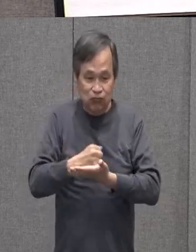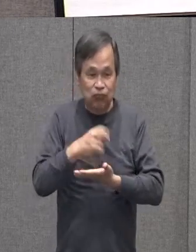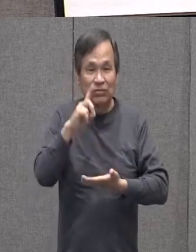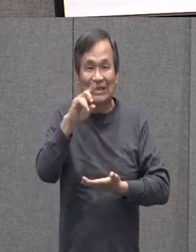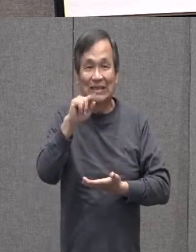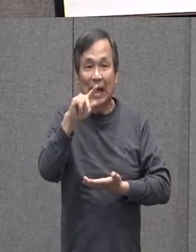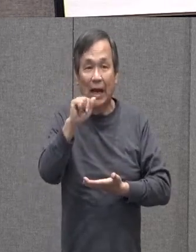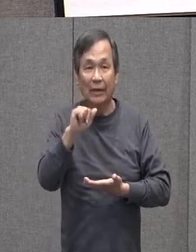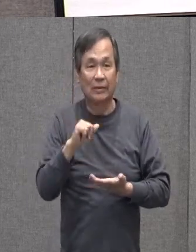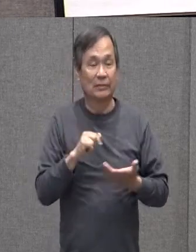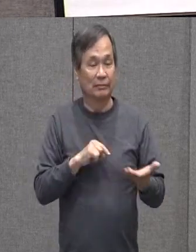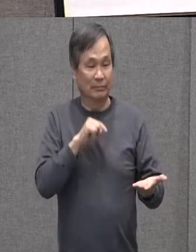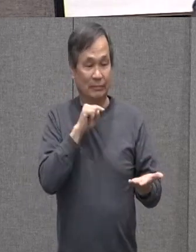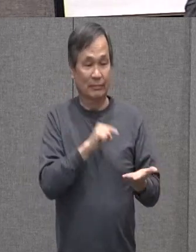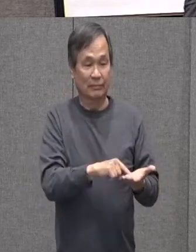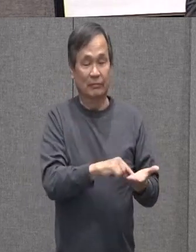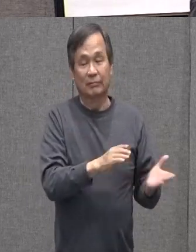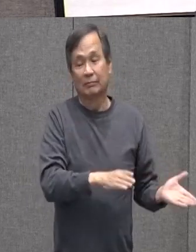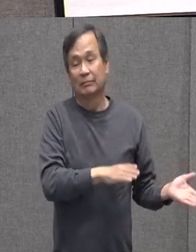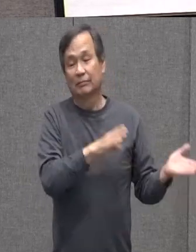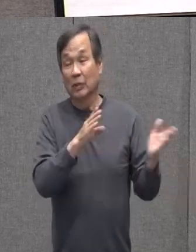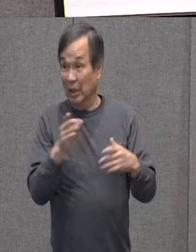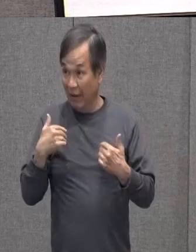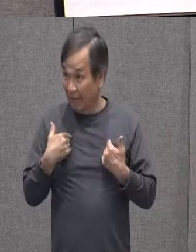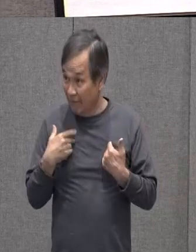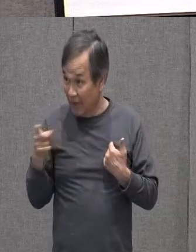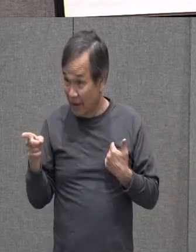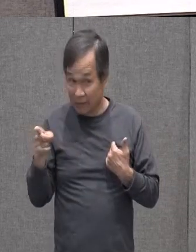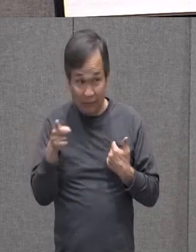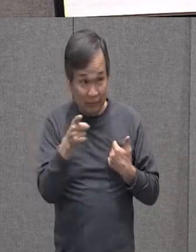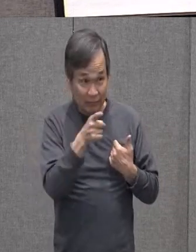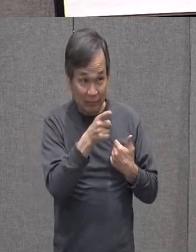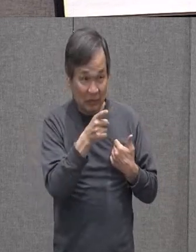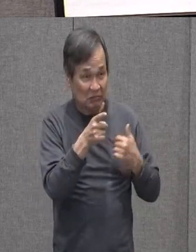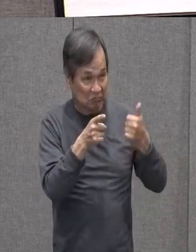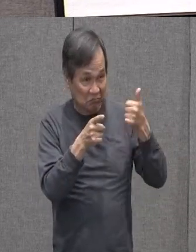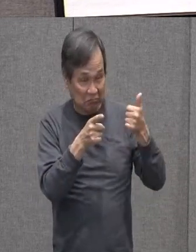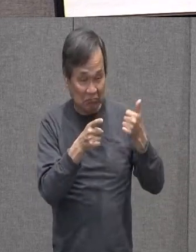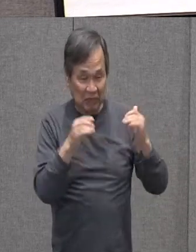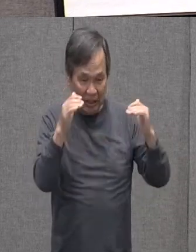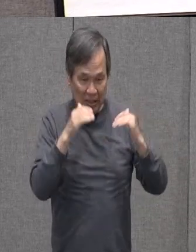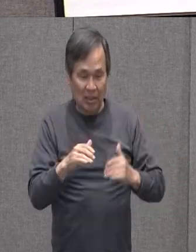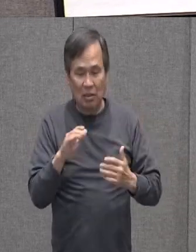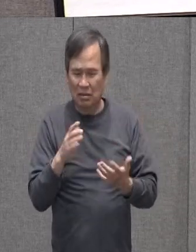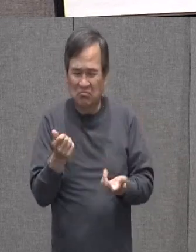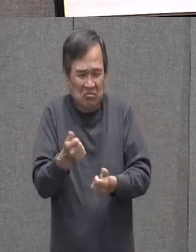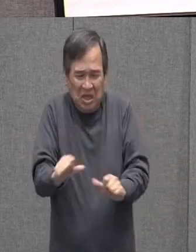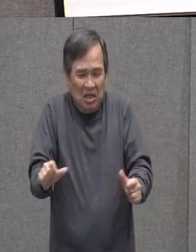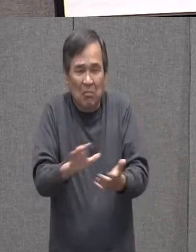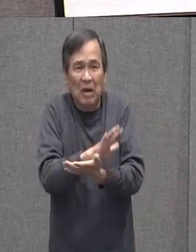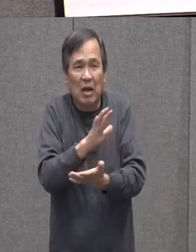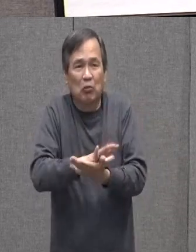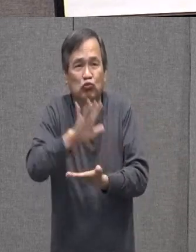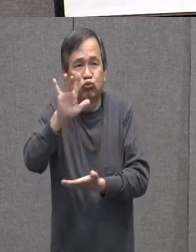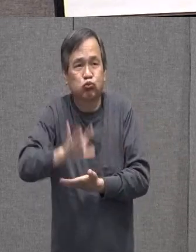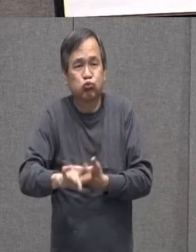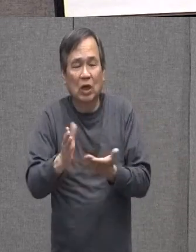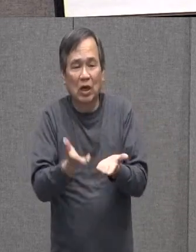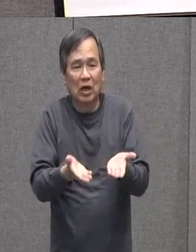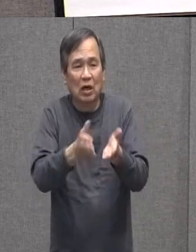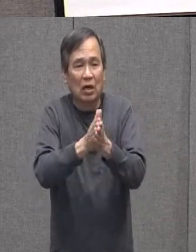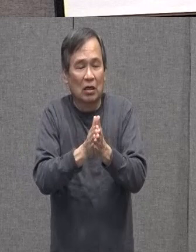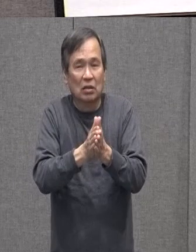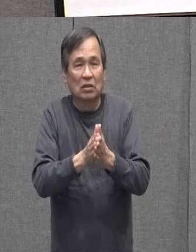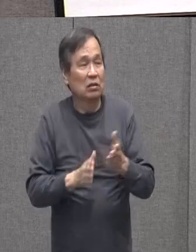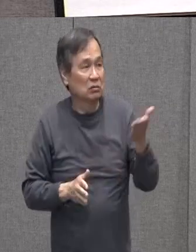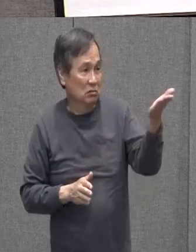things that I might be working on. So if you have a notebook, that would be great. But if you have paper, fold it in half like we're doing for